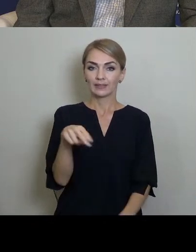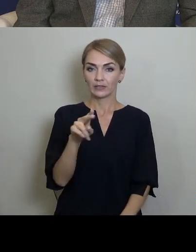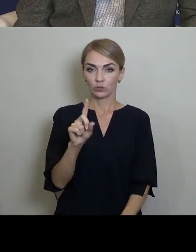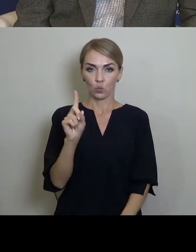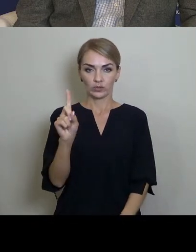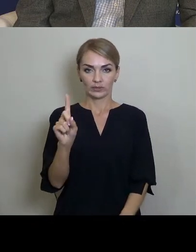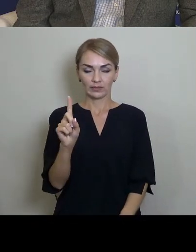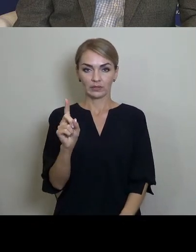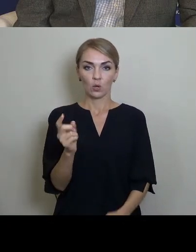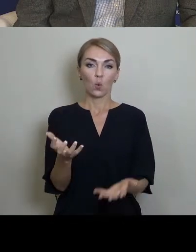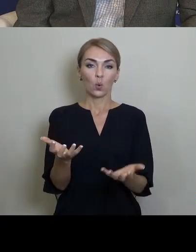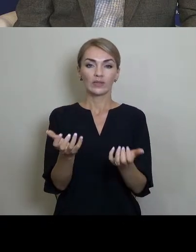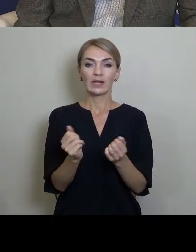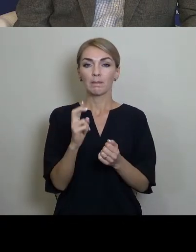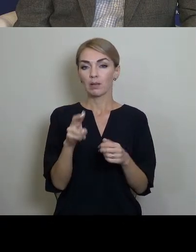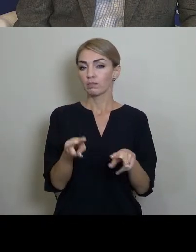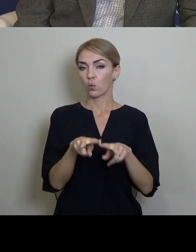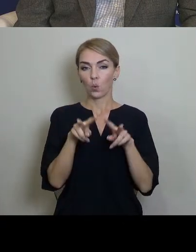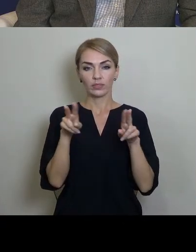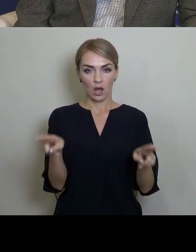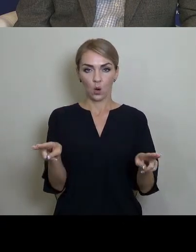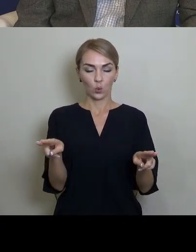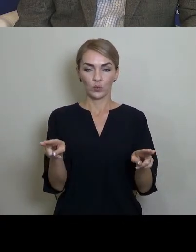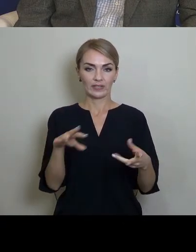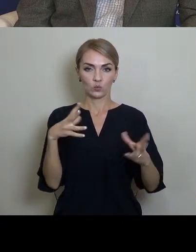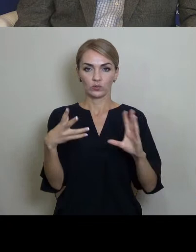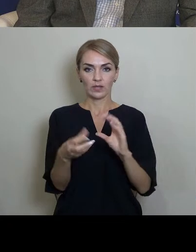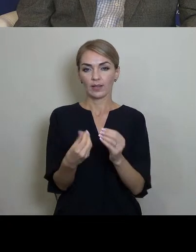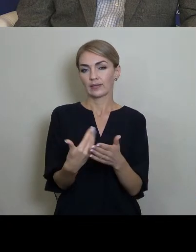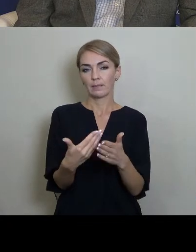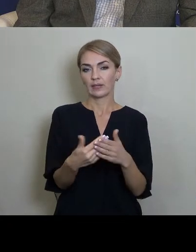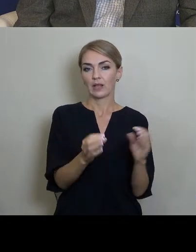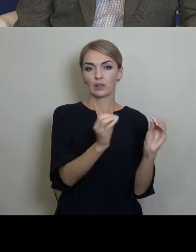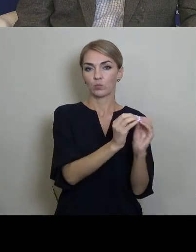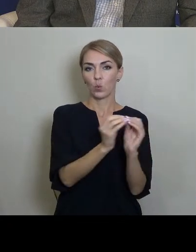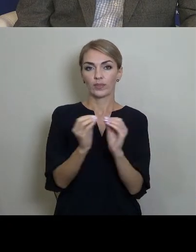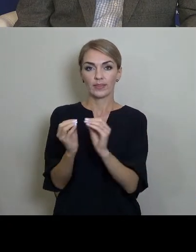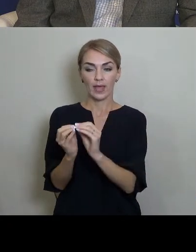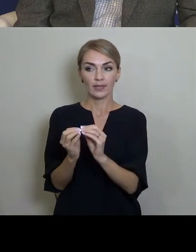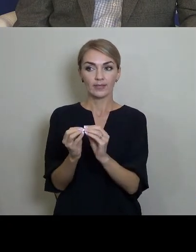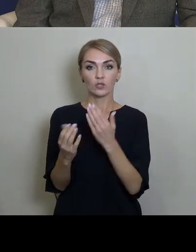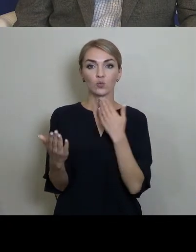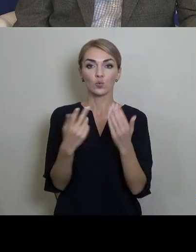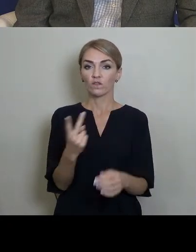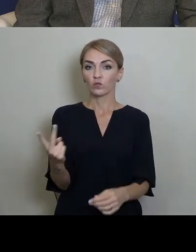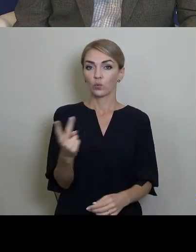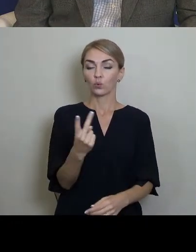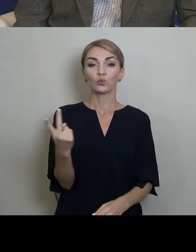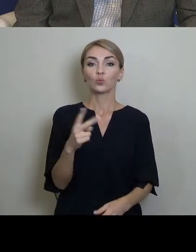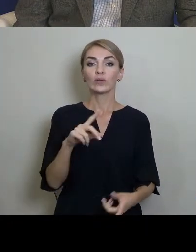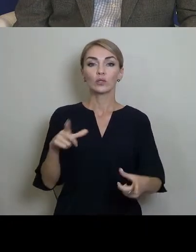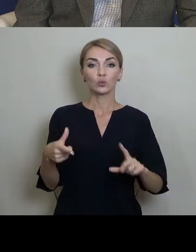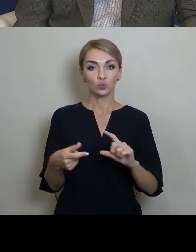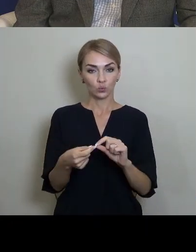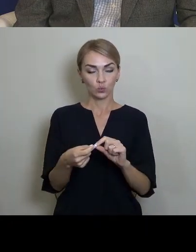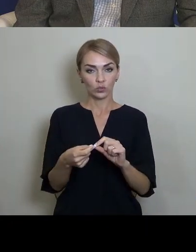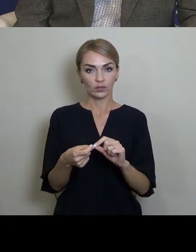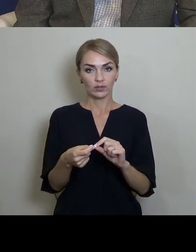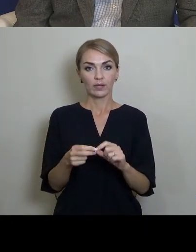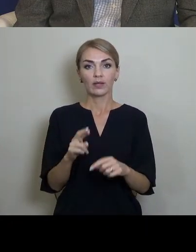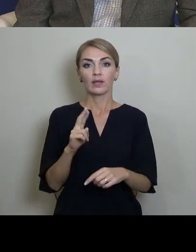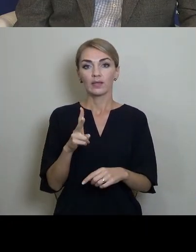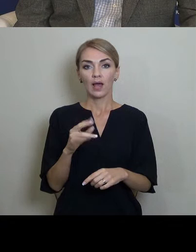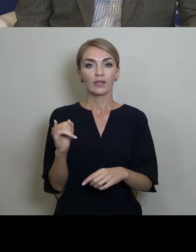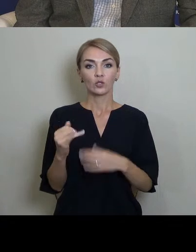D1 would have got the same results, so then it will